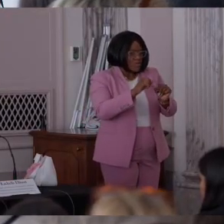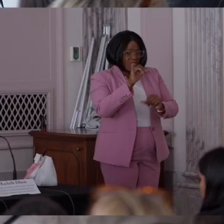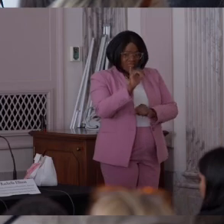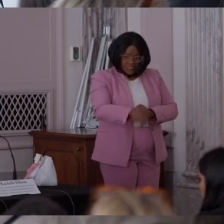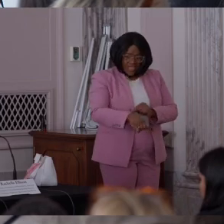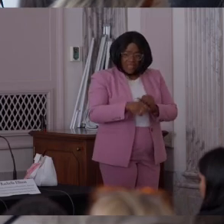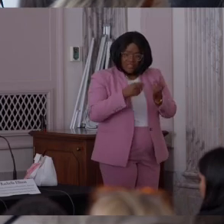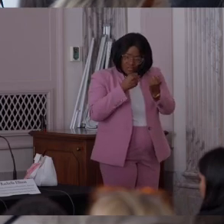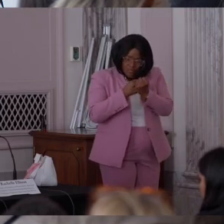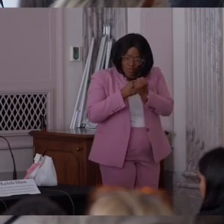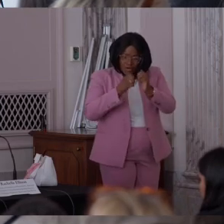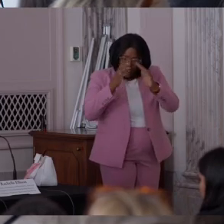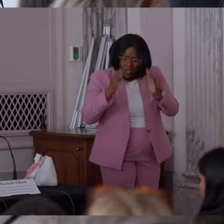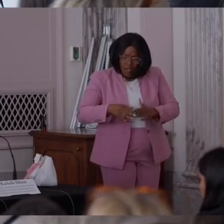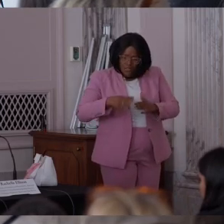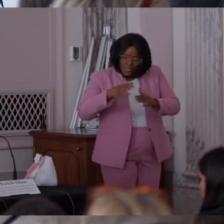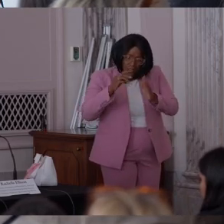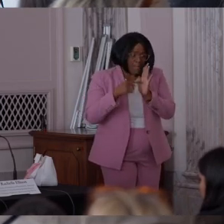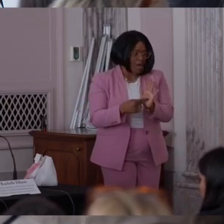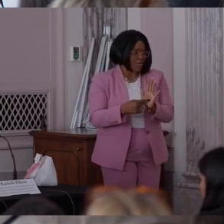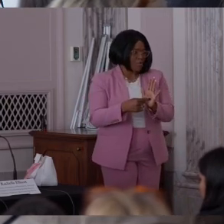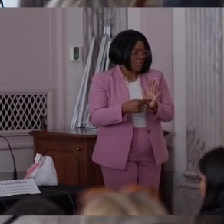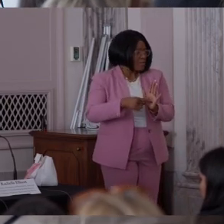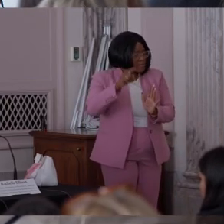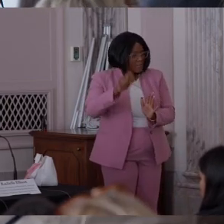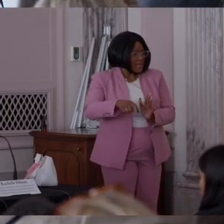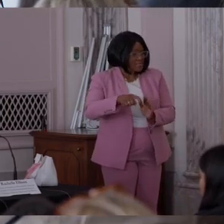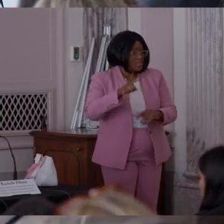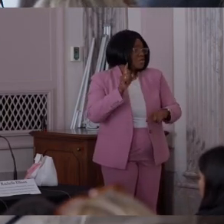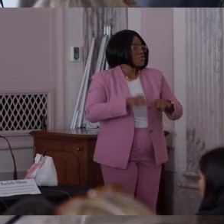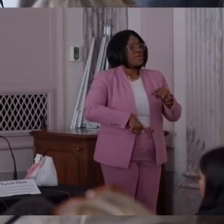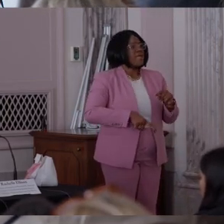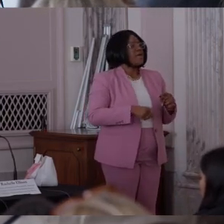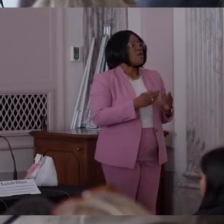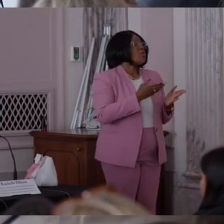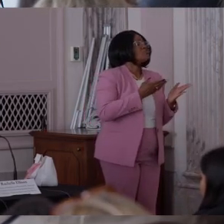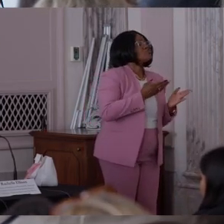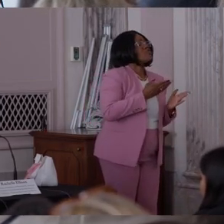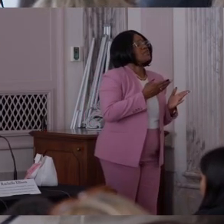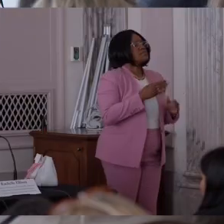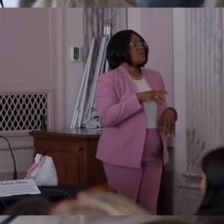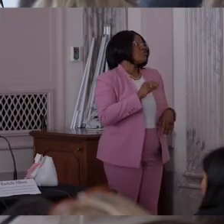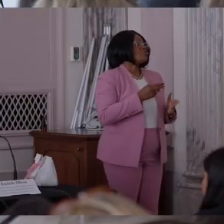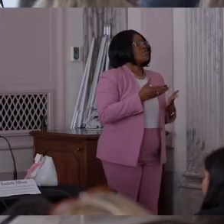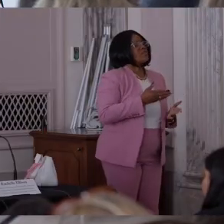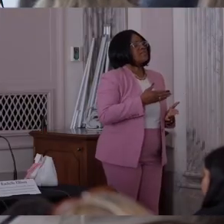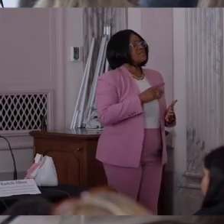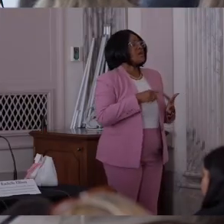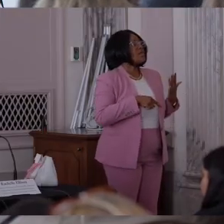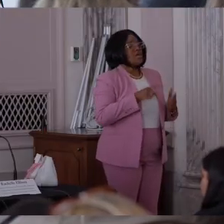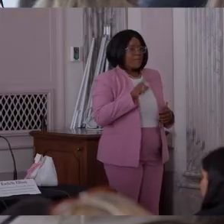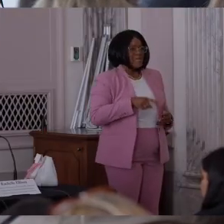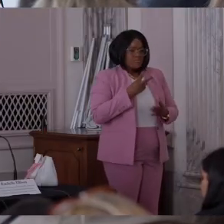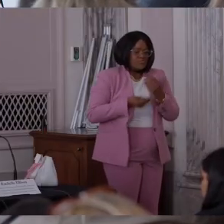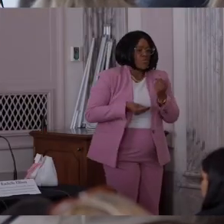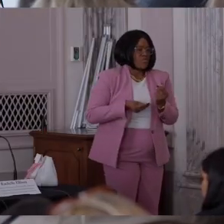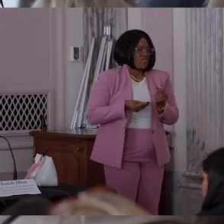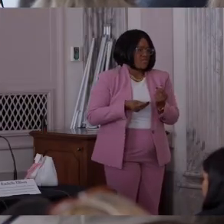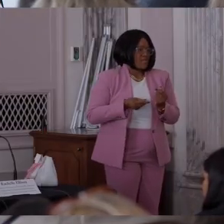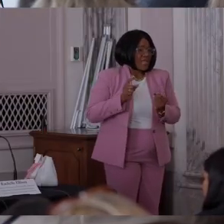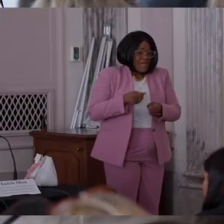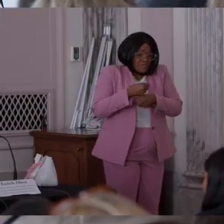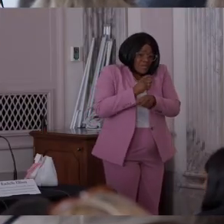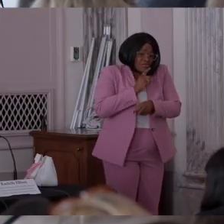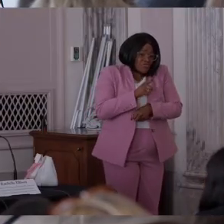supportive housing model. You can't do service light. You can't do no service. You have to do both in order to make